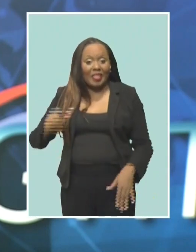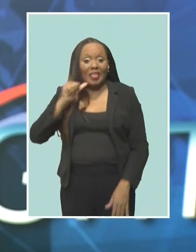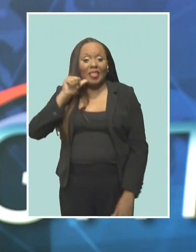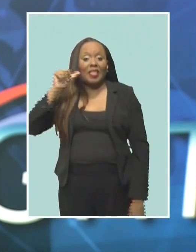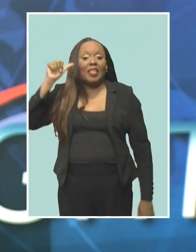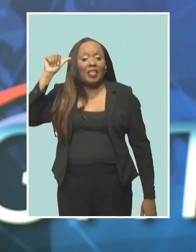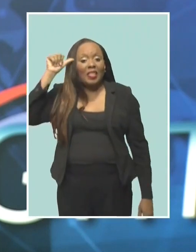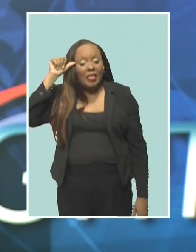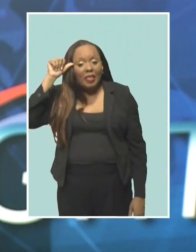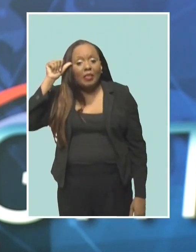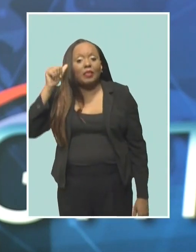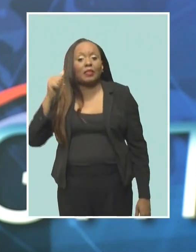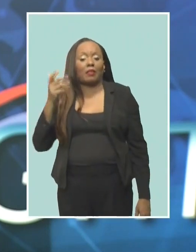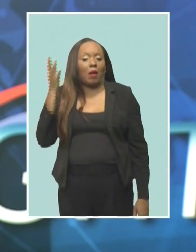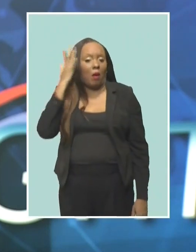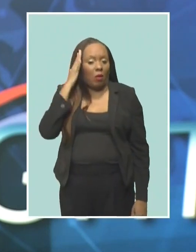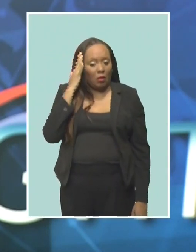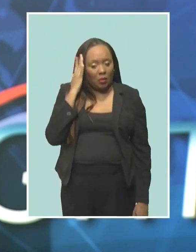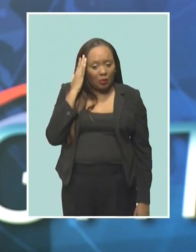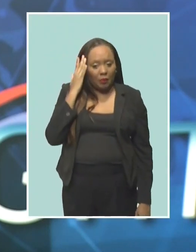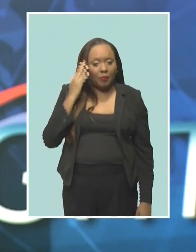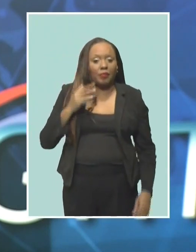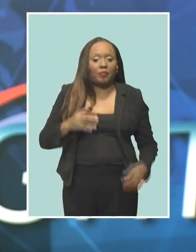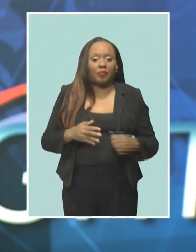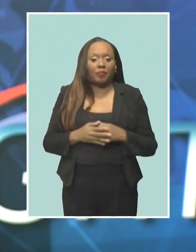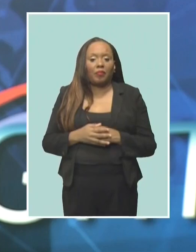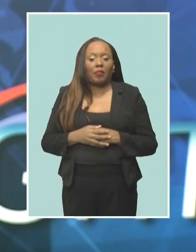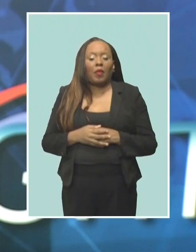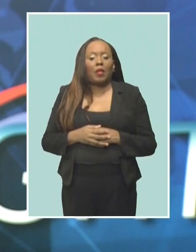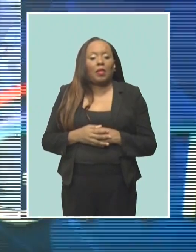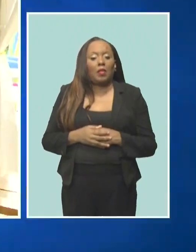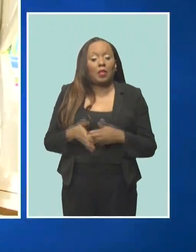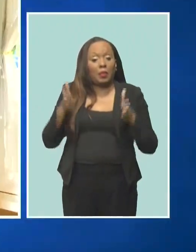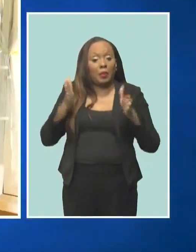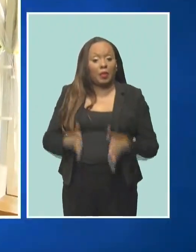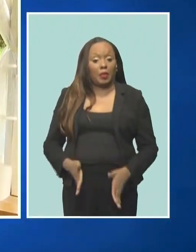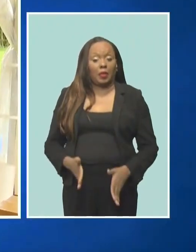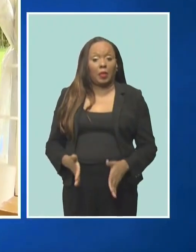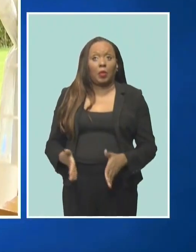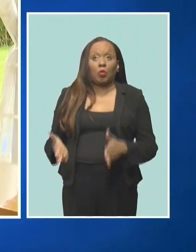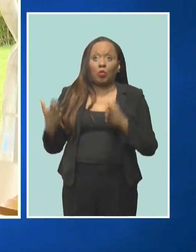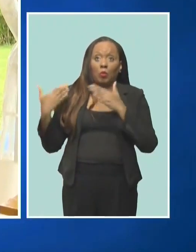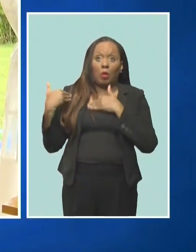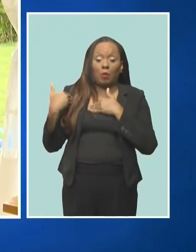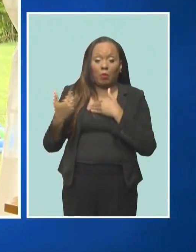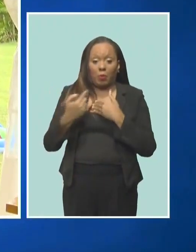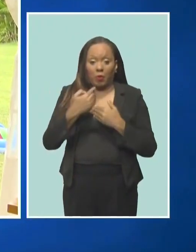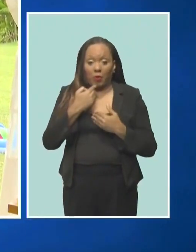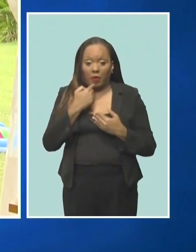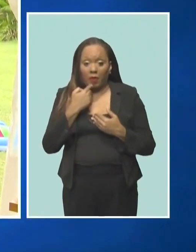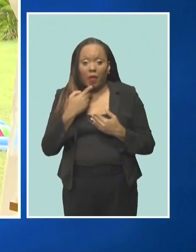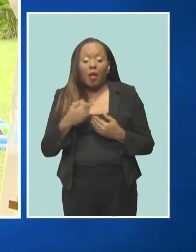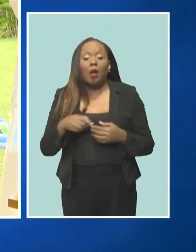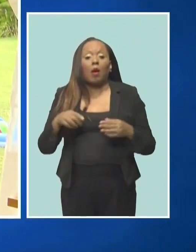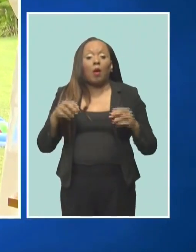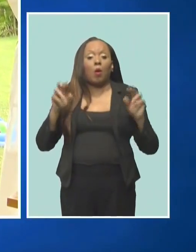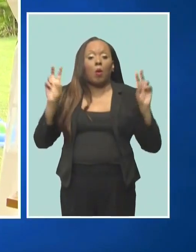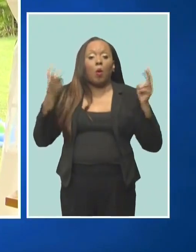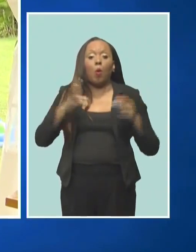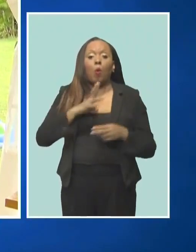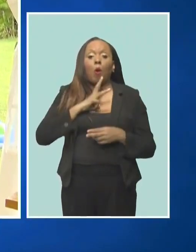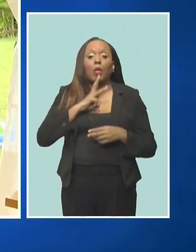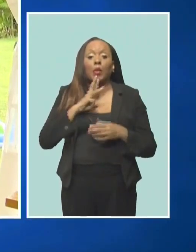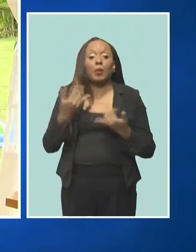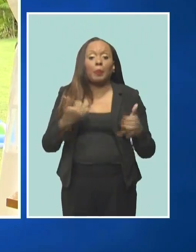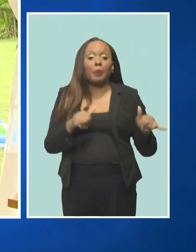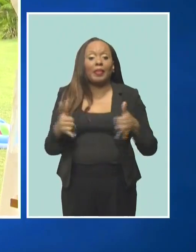with the condition at Kids World Rental in St. George. Co-founder Sharon Walker says the Water Play Day event is intended to